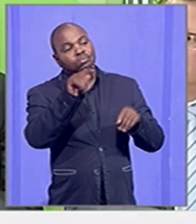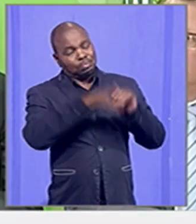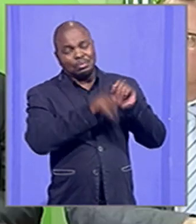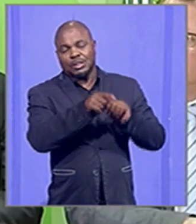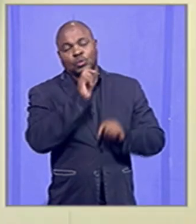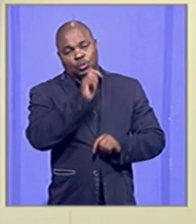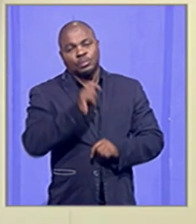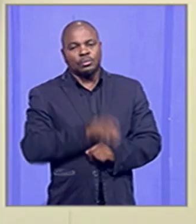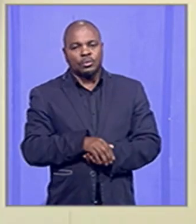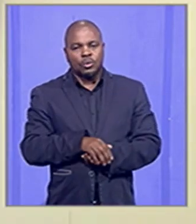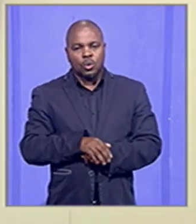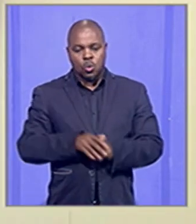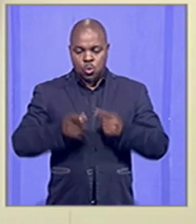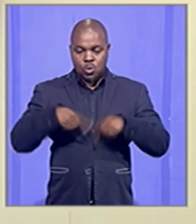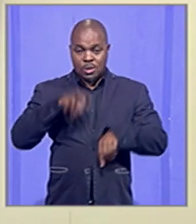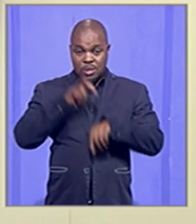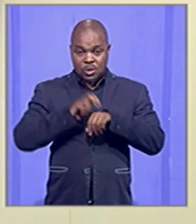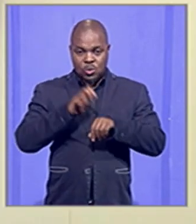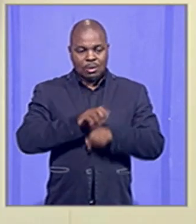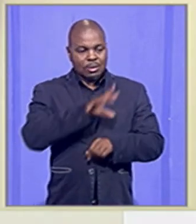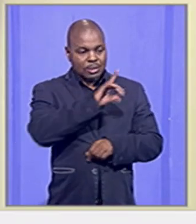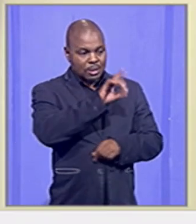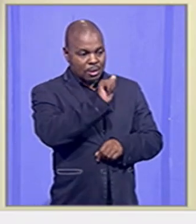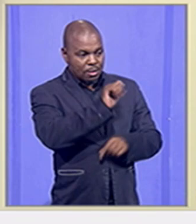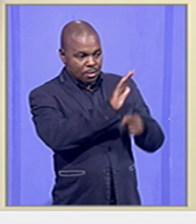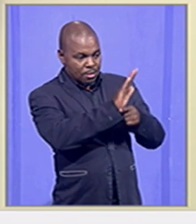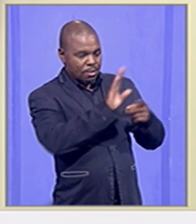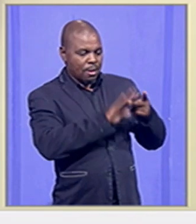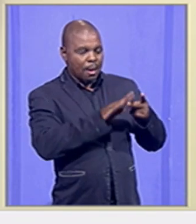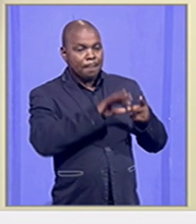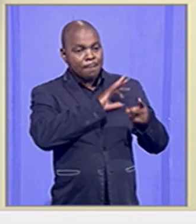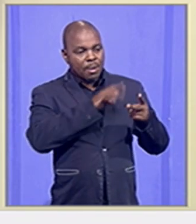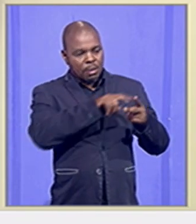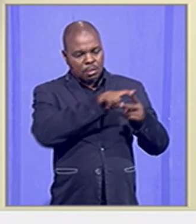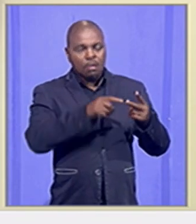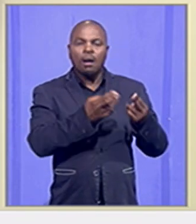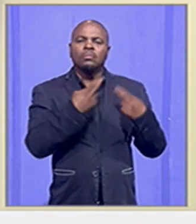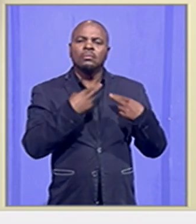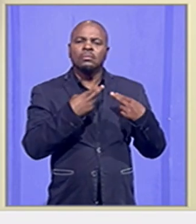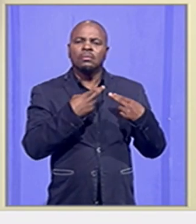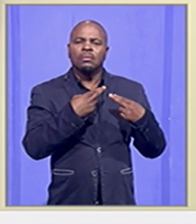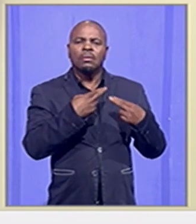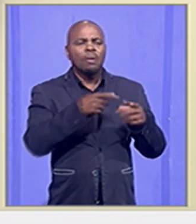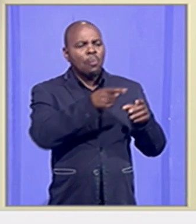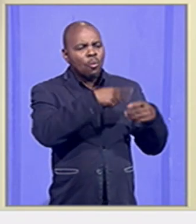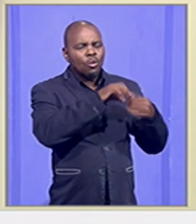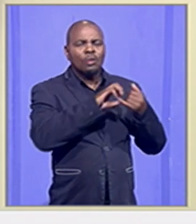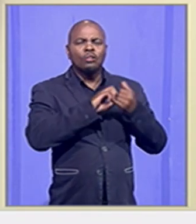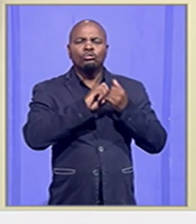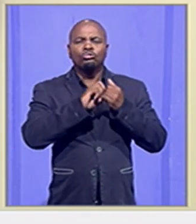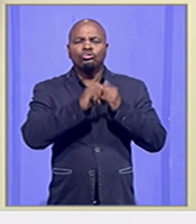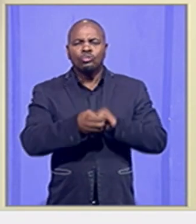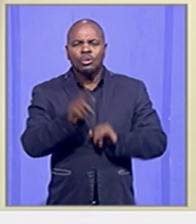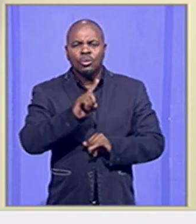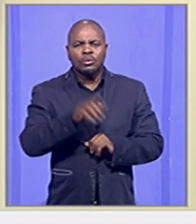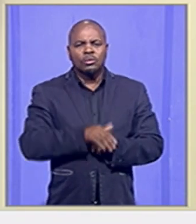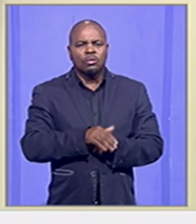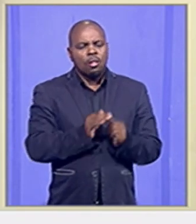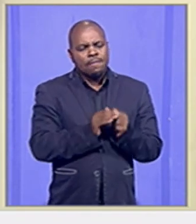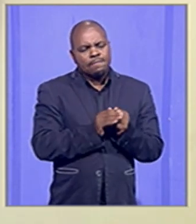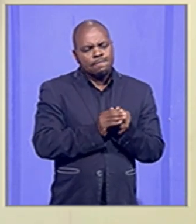the DA and the mayor to answer to why they tried to